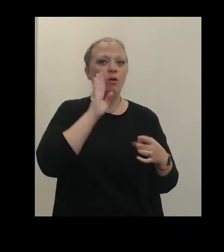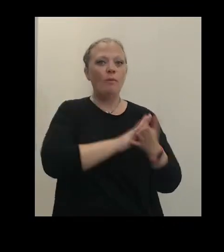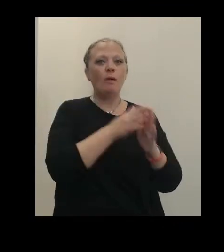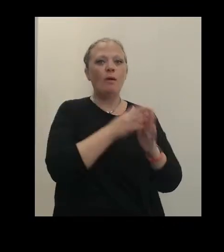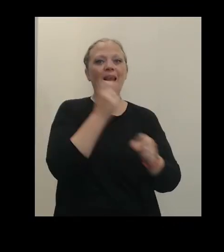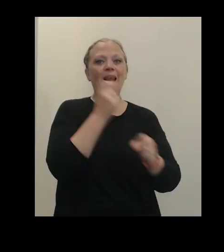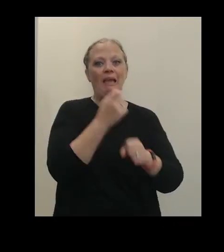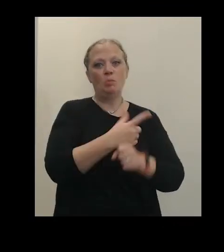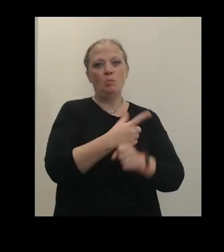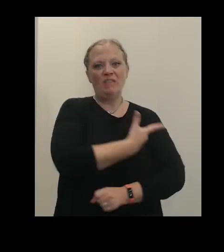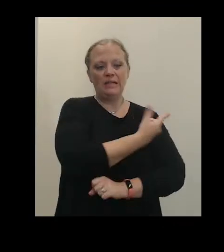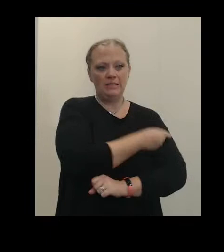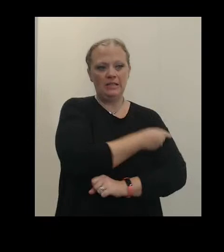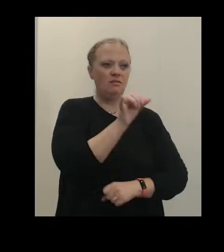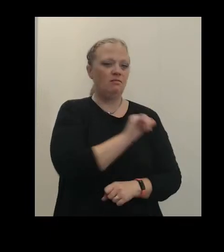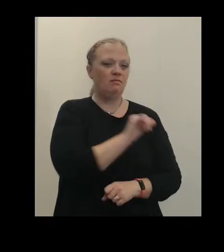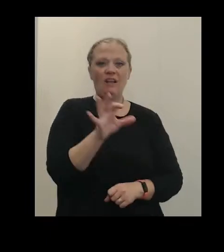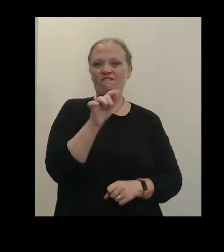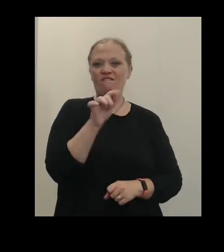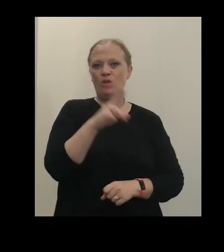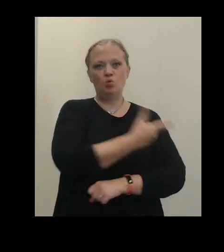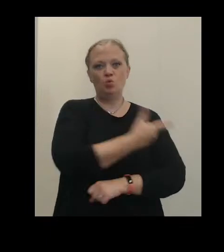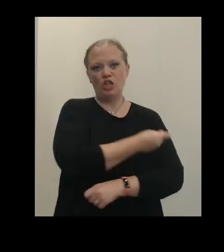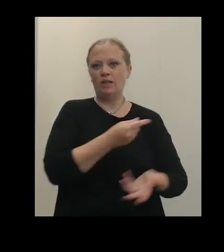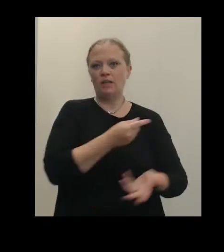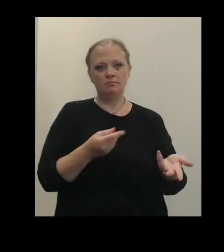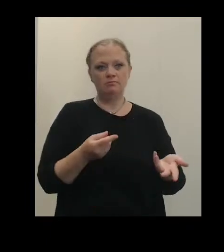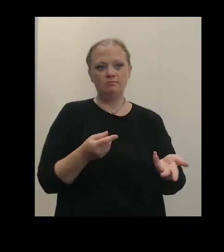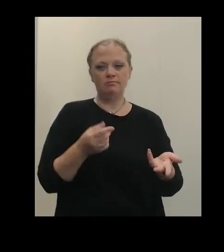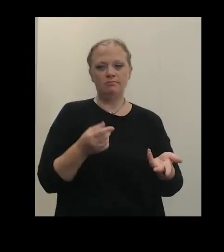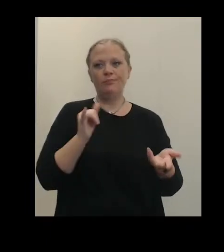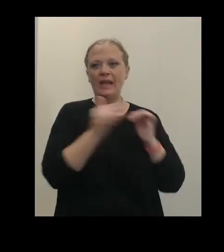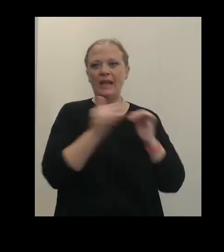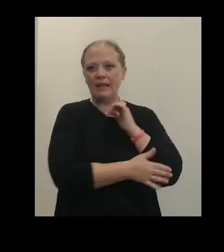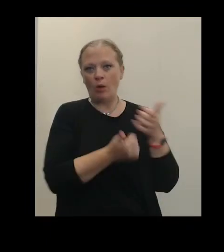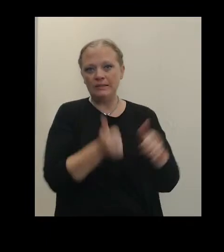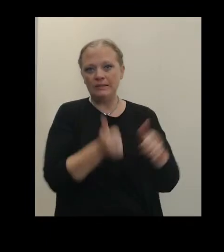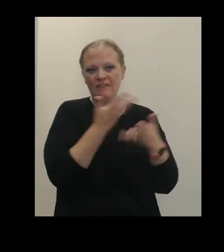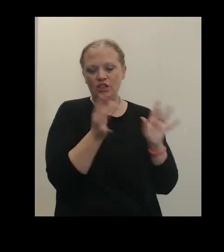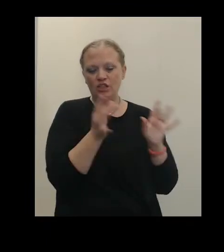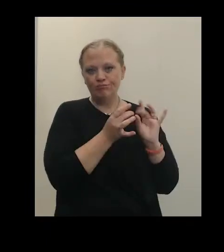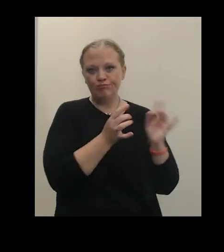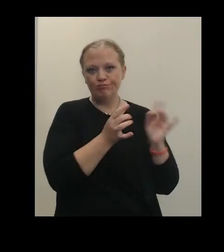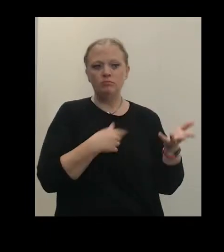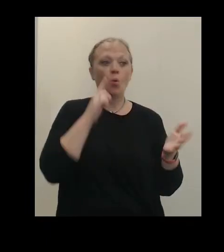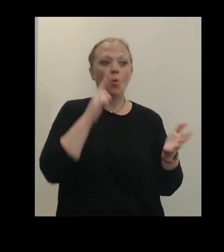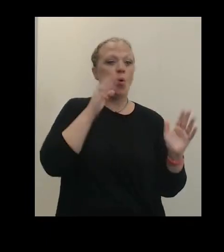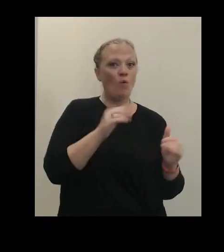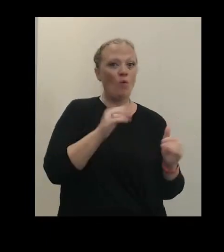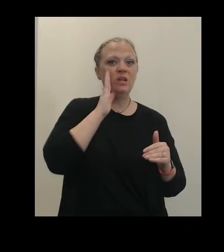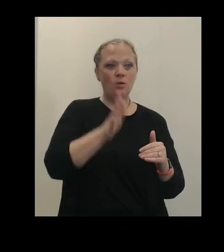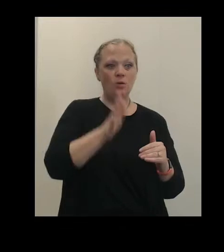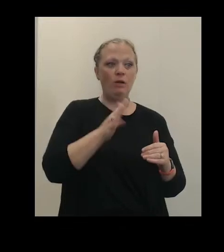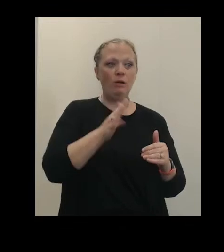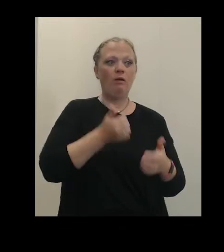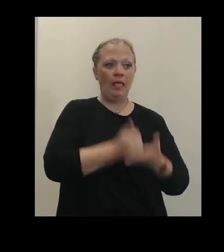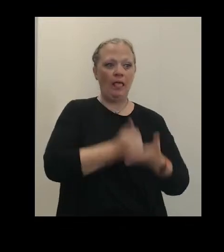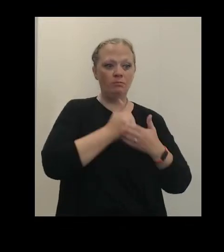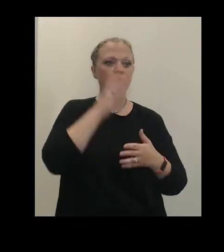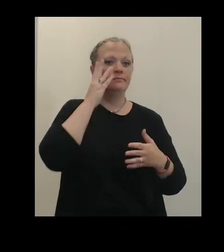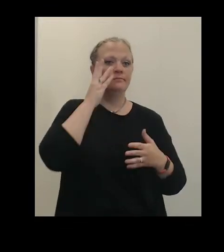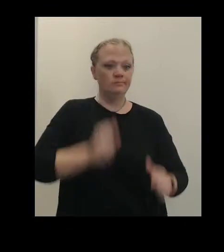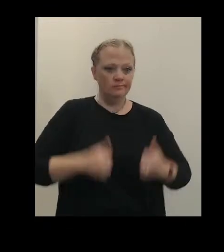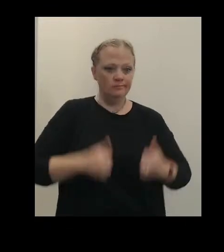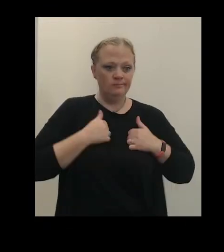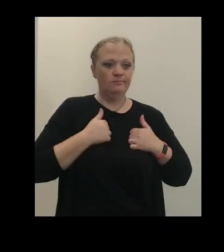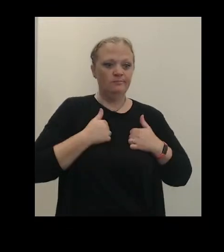annual vaccines, just like the flu vaccine, as the county executive mentioned. So hopefully this will get us through another year of COVID-19.